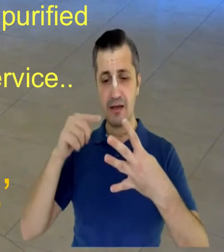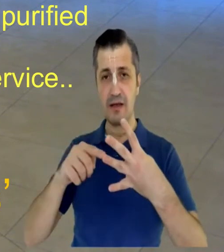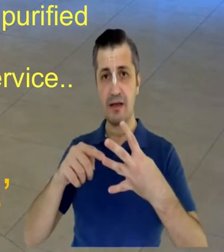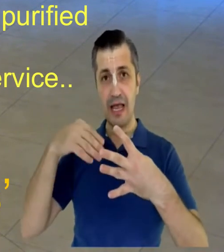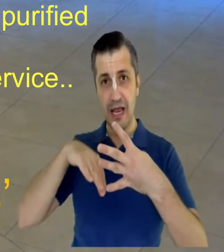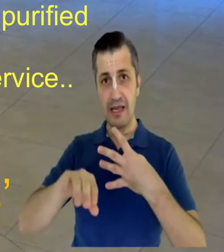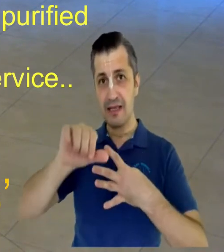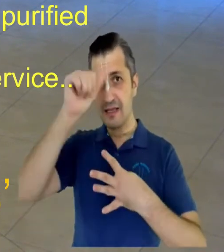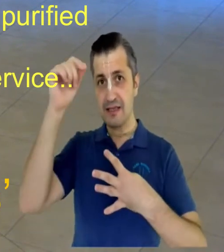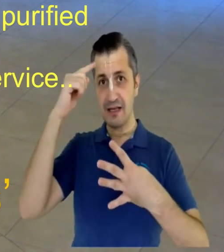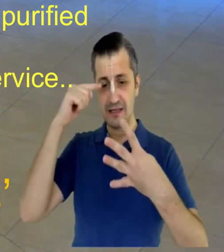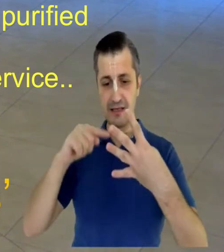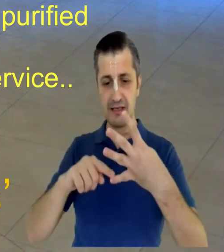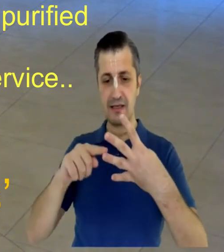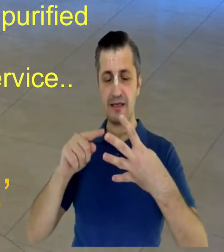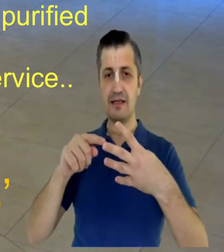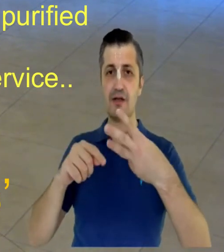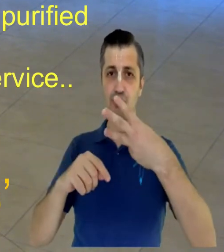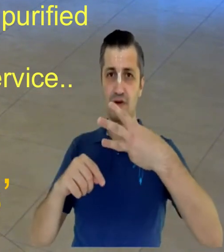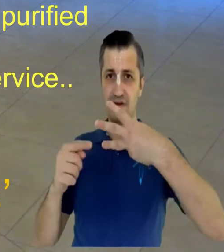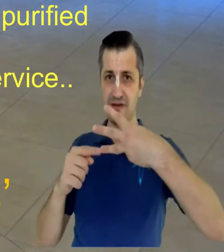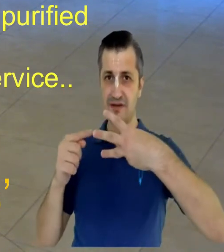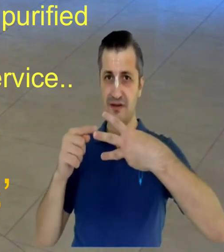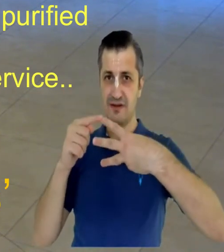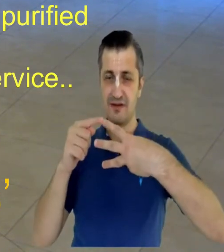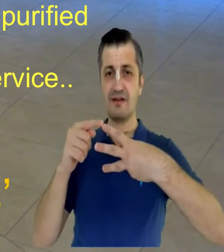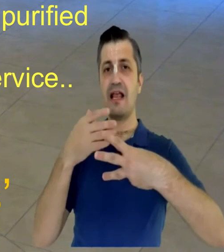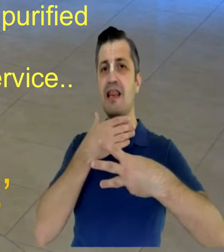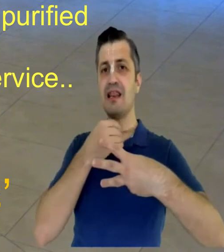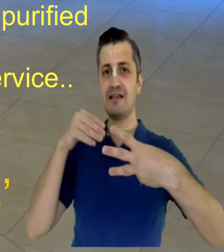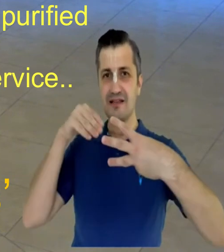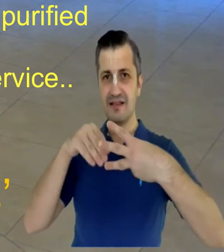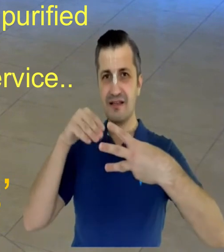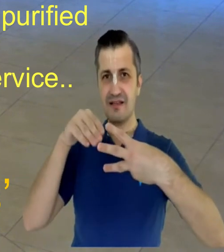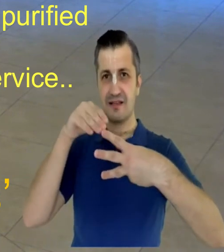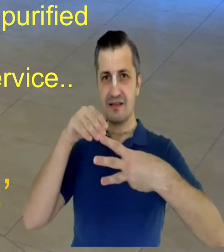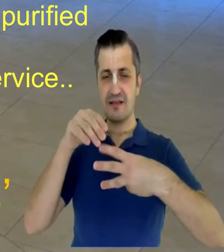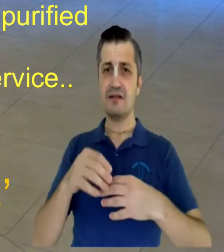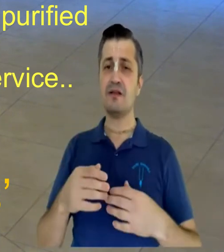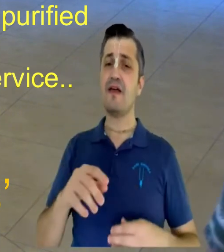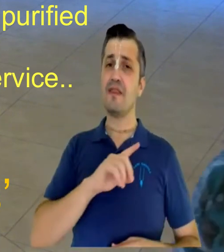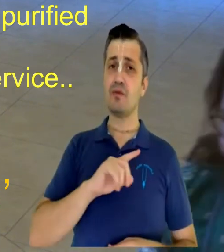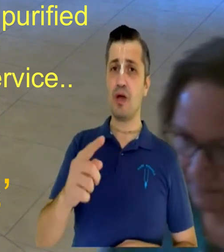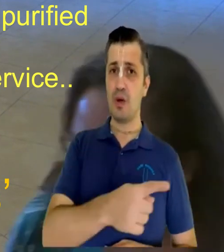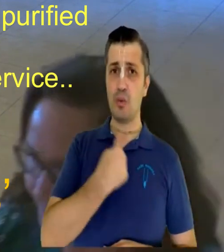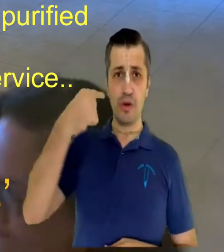naturally, the way to become purified by this is to actually engage in devotional service. So we have to actually